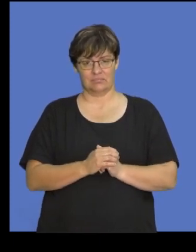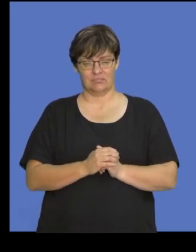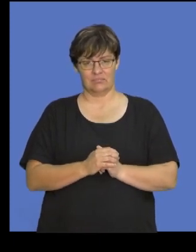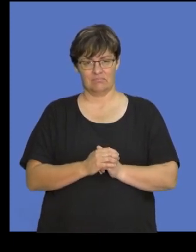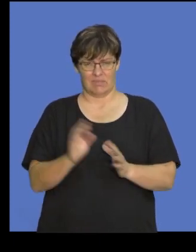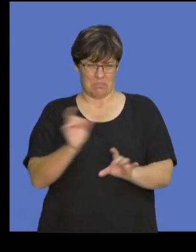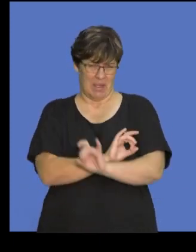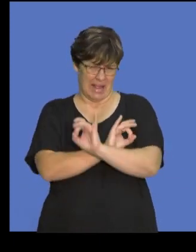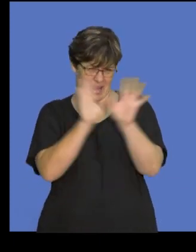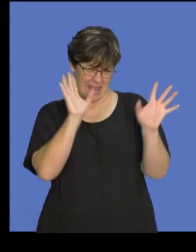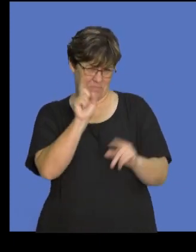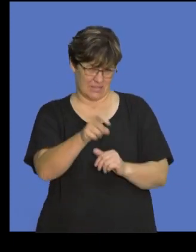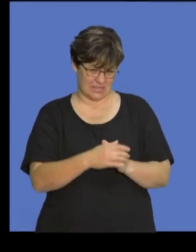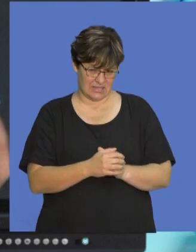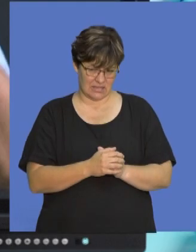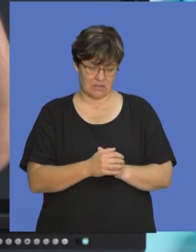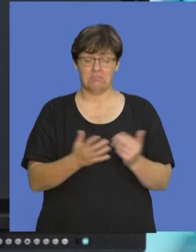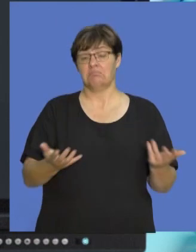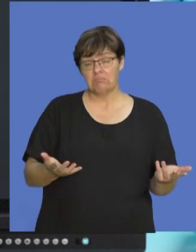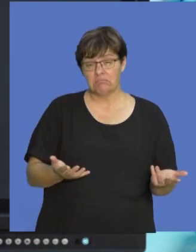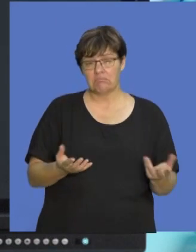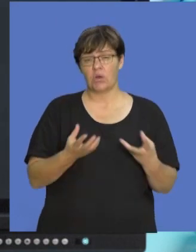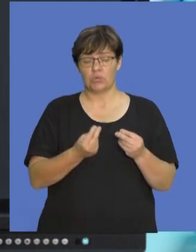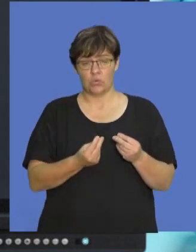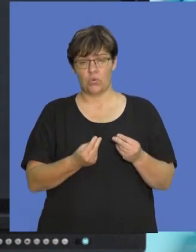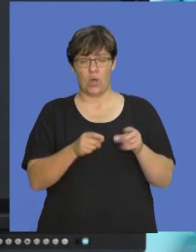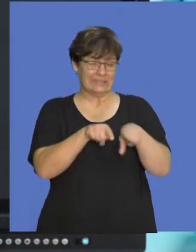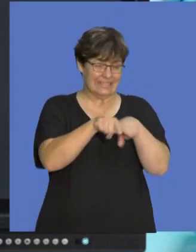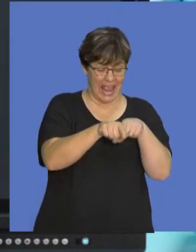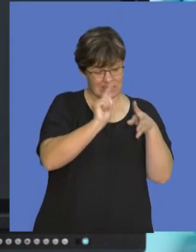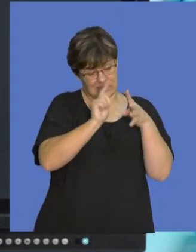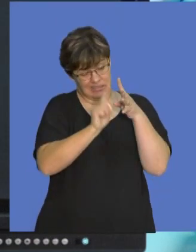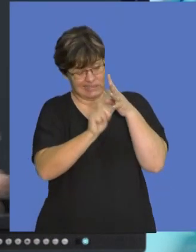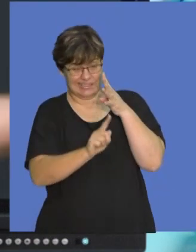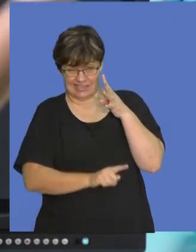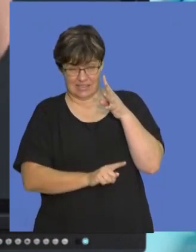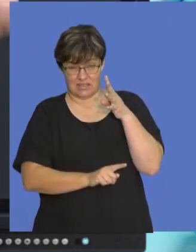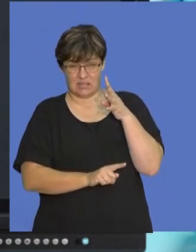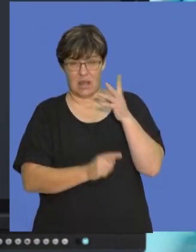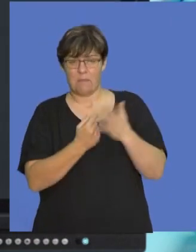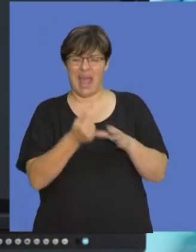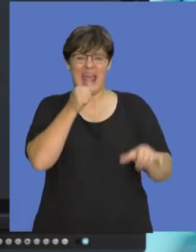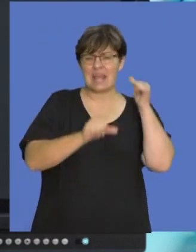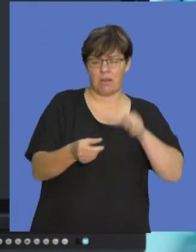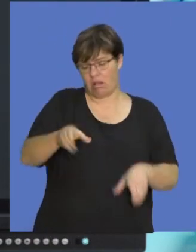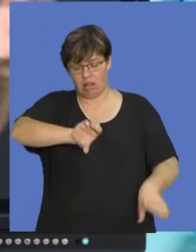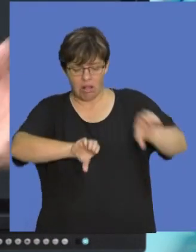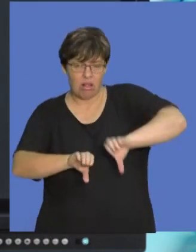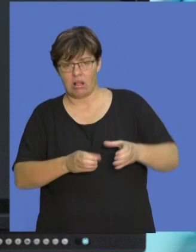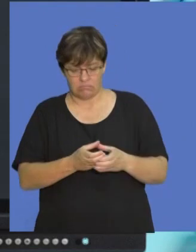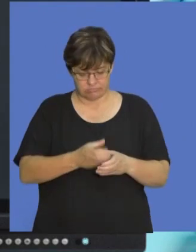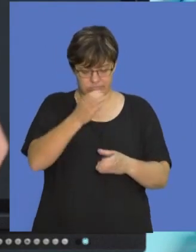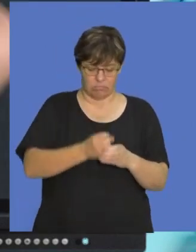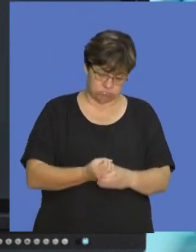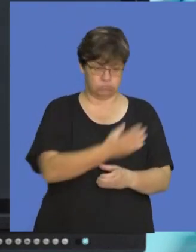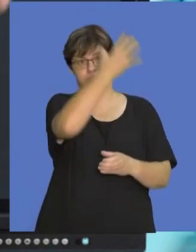Now, let me be clear about this. If we're doing a whole lot of experiments, and these not necessarily throwing chemicals into a